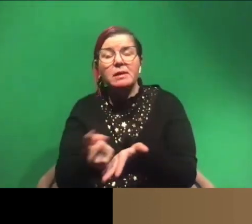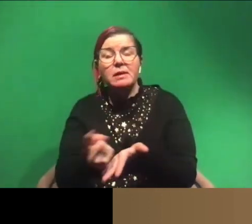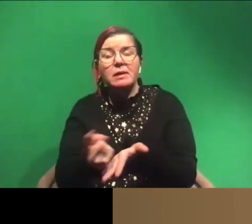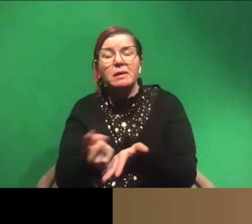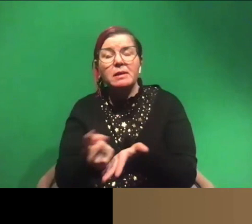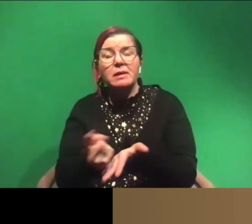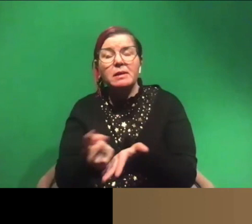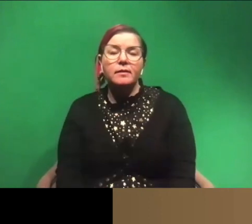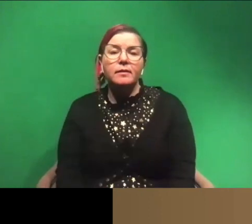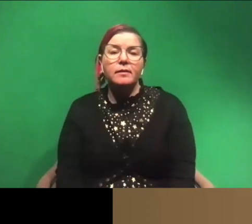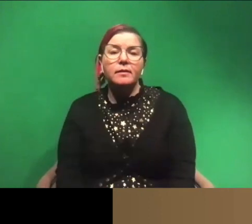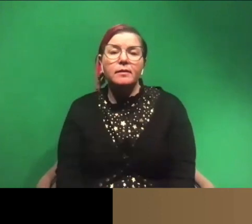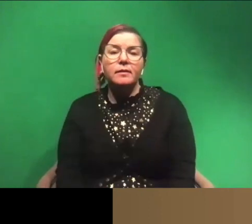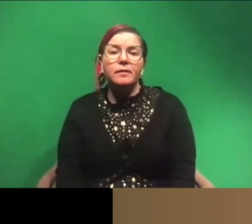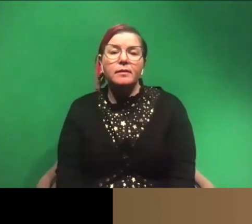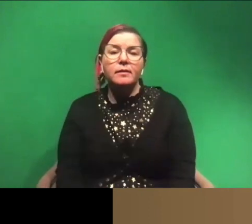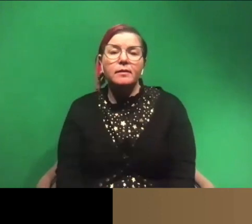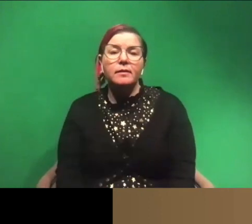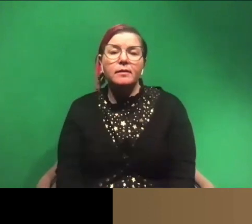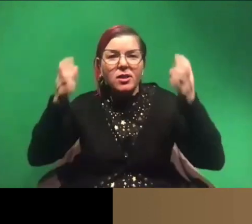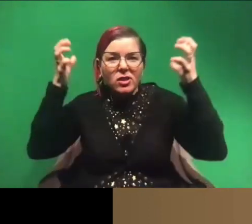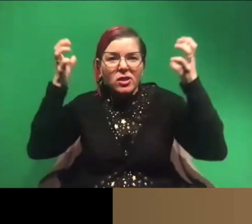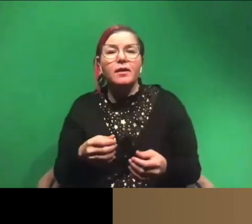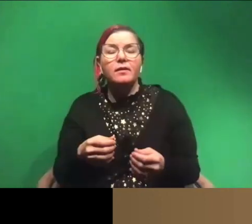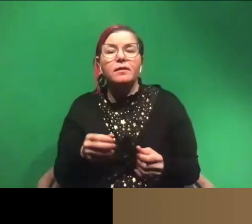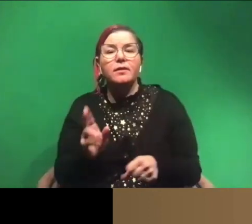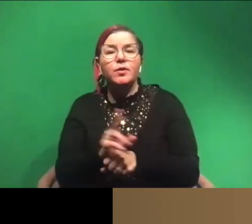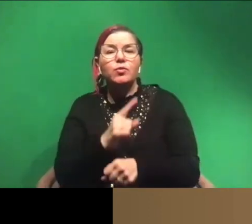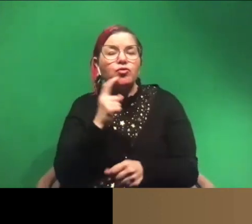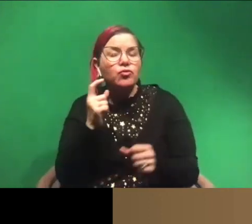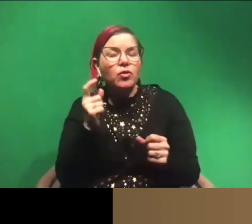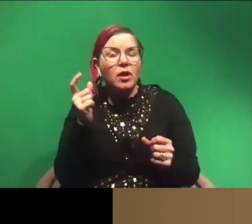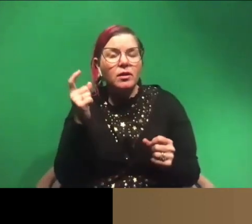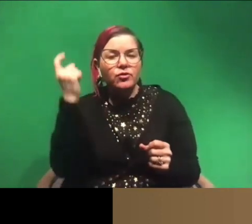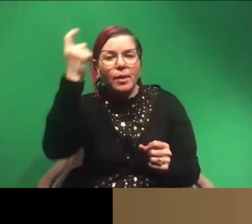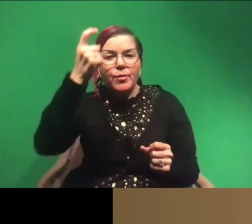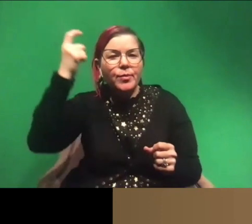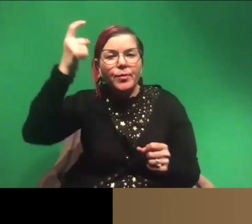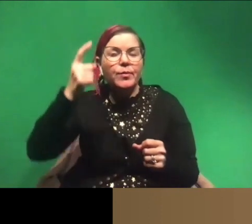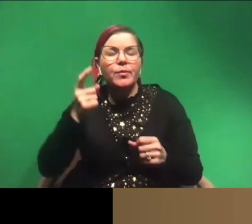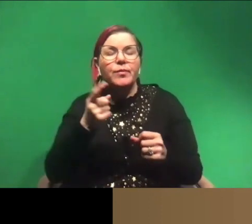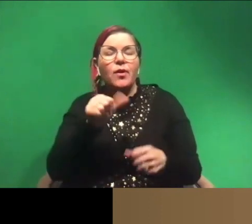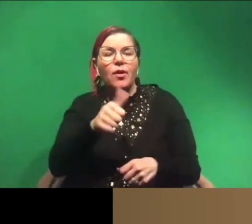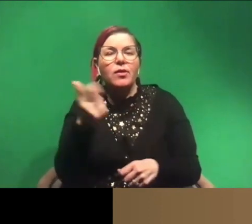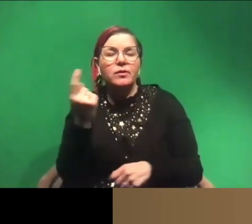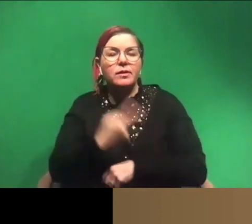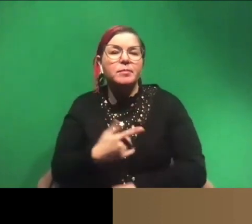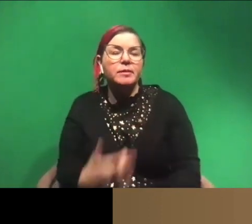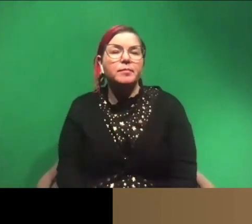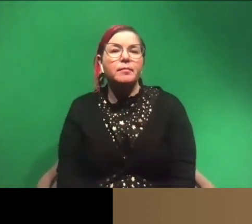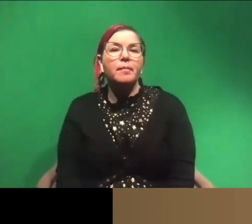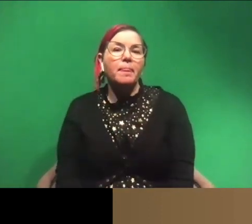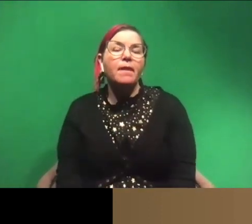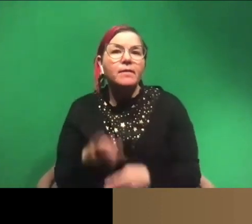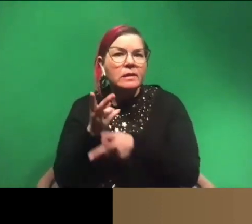I had a big bucket and I was trying to get everything in. And I used dry shampoo in between for other days. So very